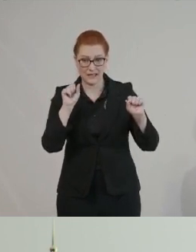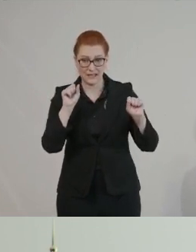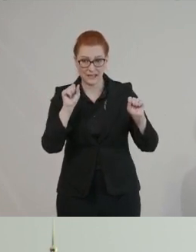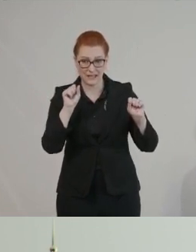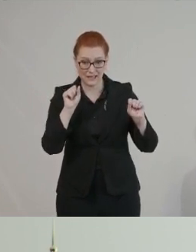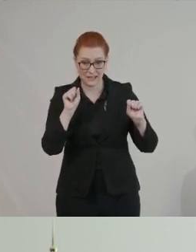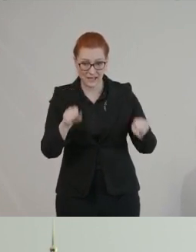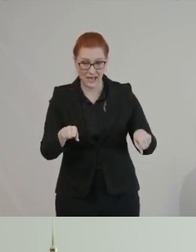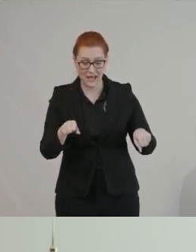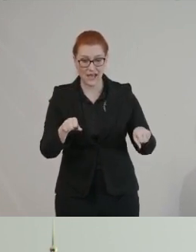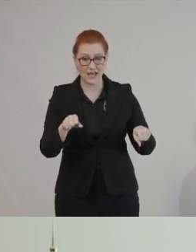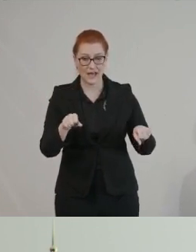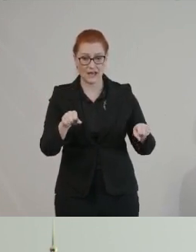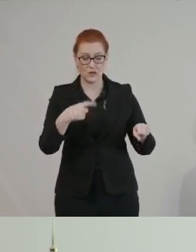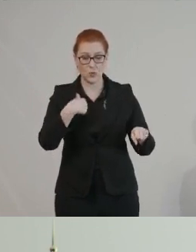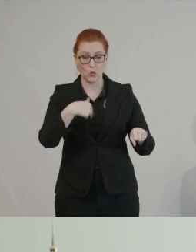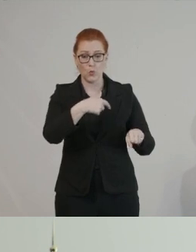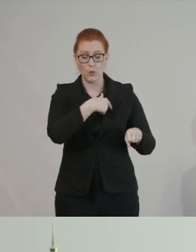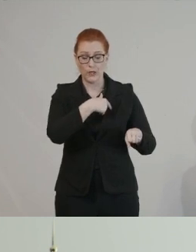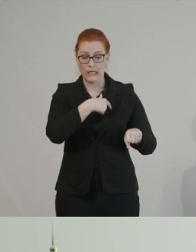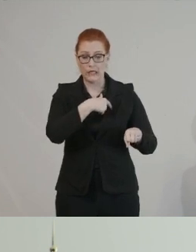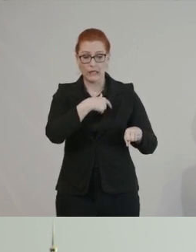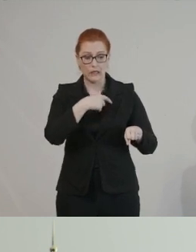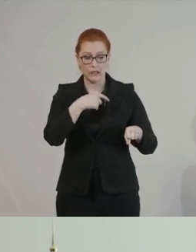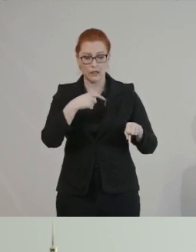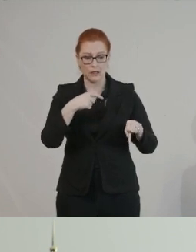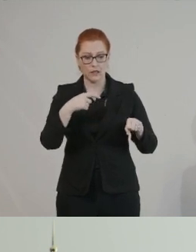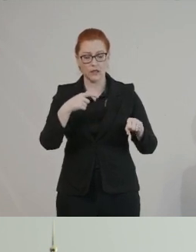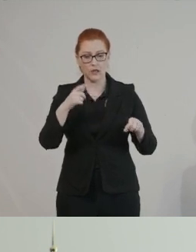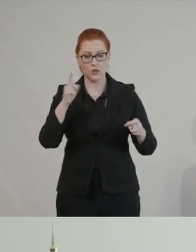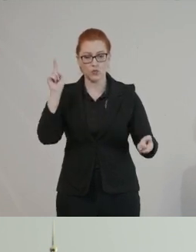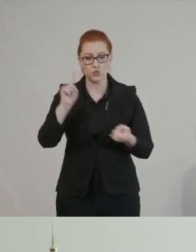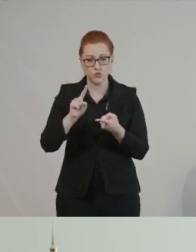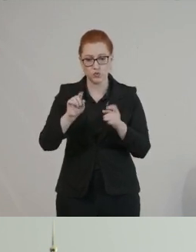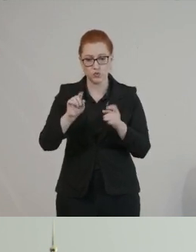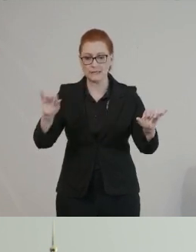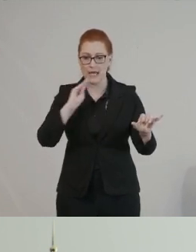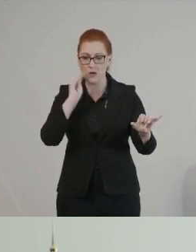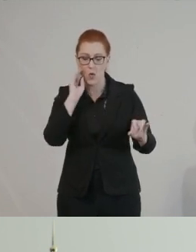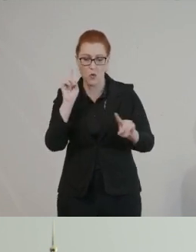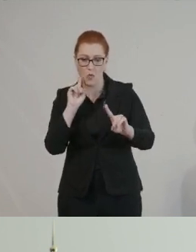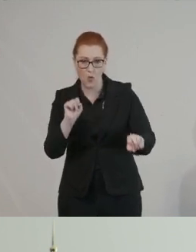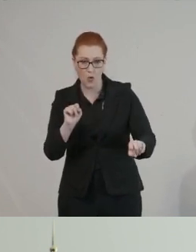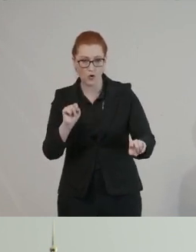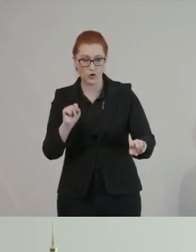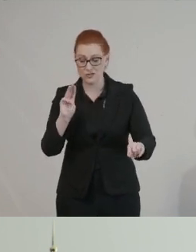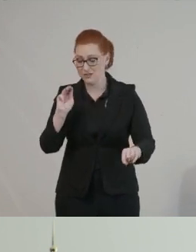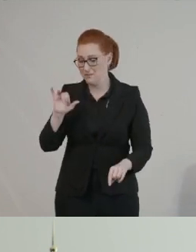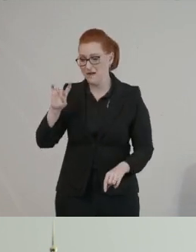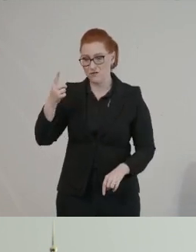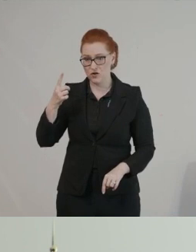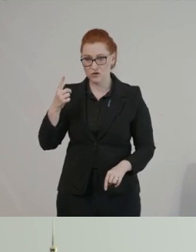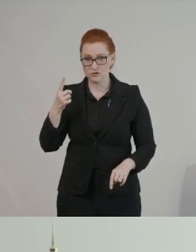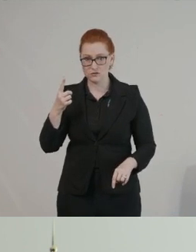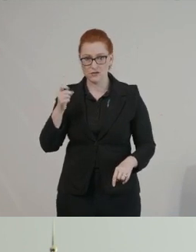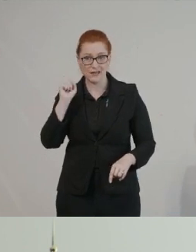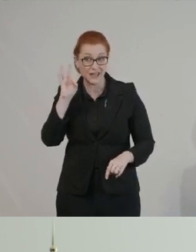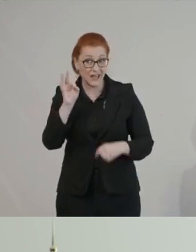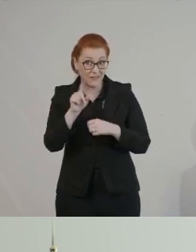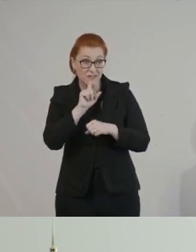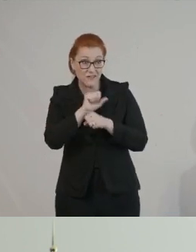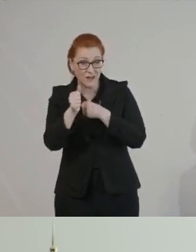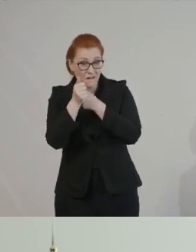on stay-at-home orders and open up more businesses on May 1st, given that your own modeling says that